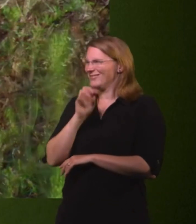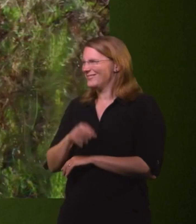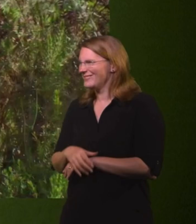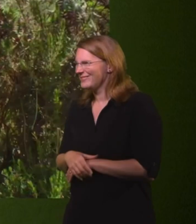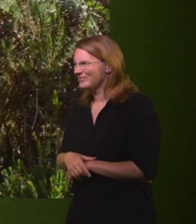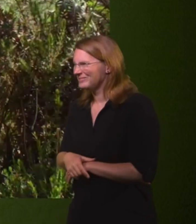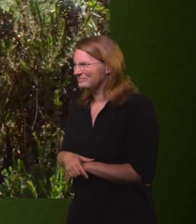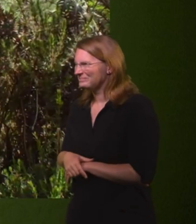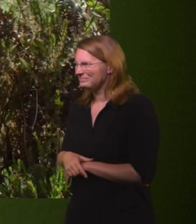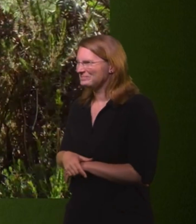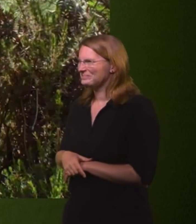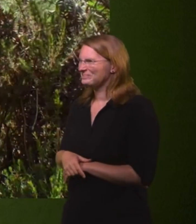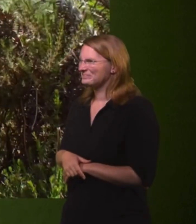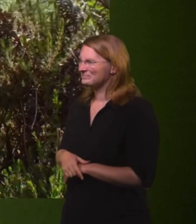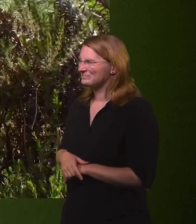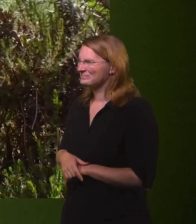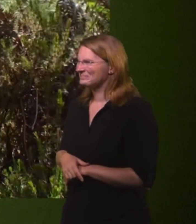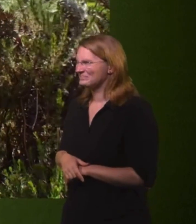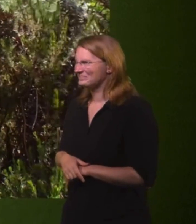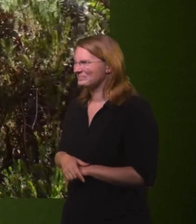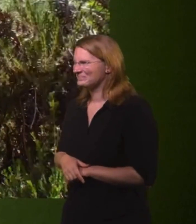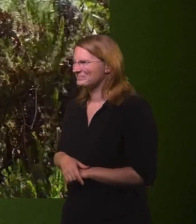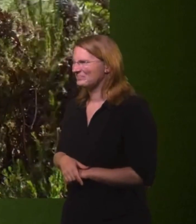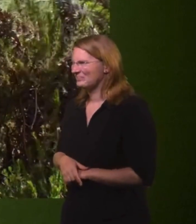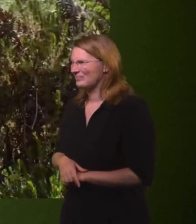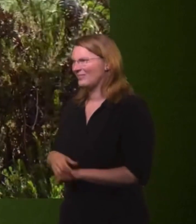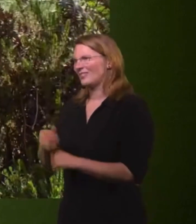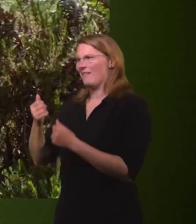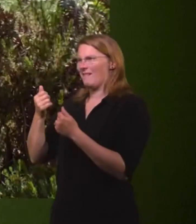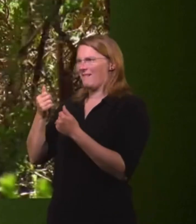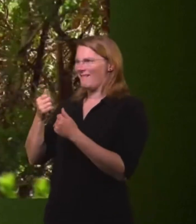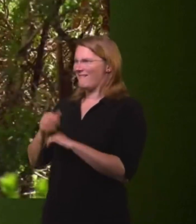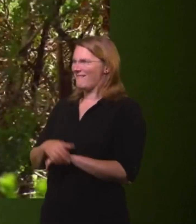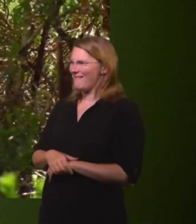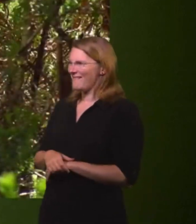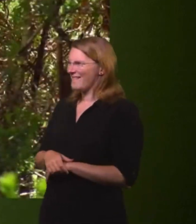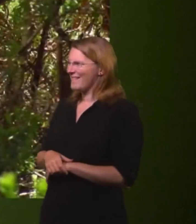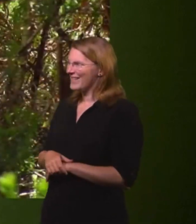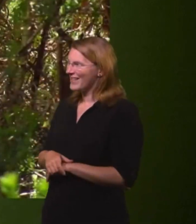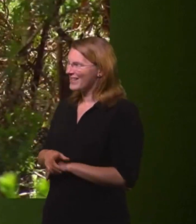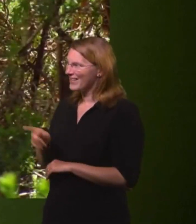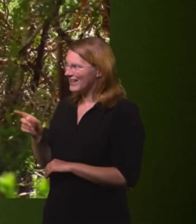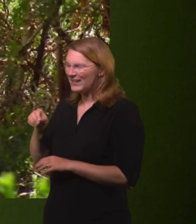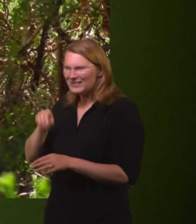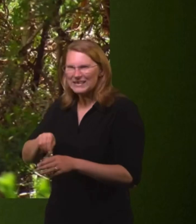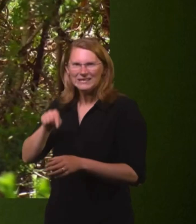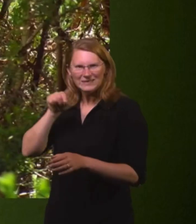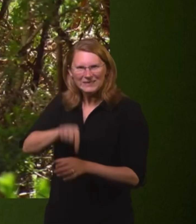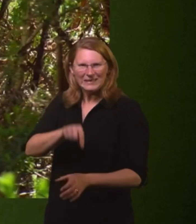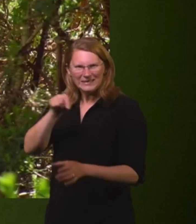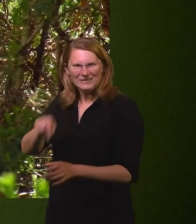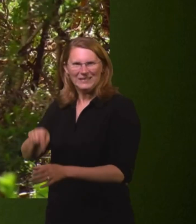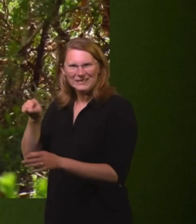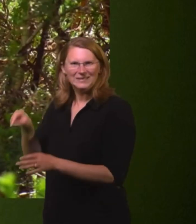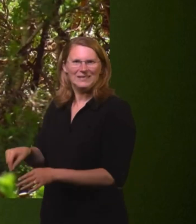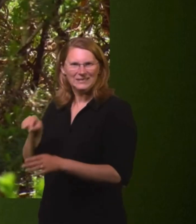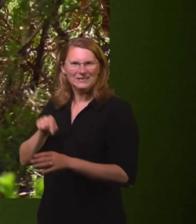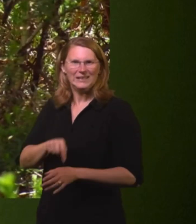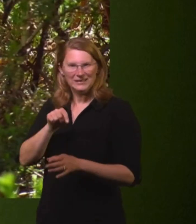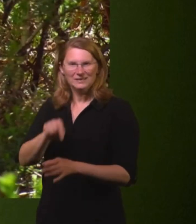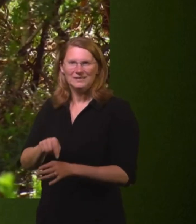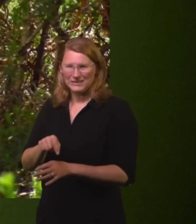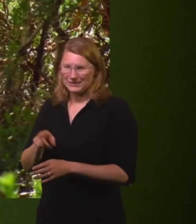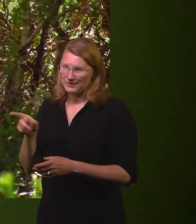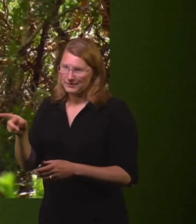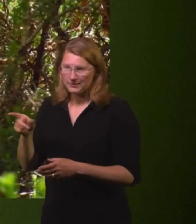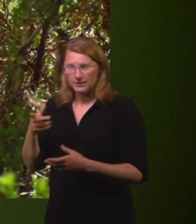it goes. Its eyes too big for its belly. As I say, both of them are doing a lot of the feeding, and they're feeding